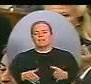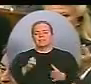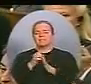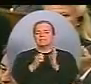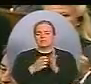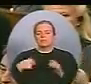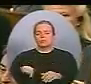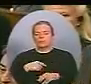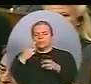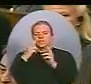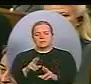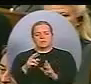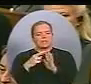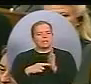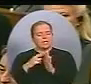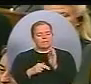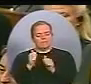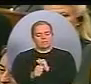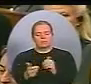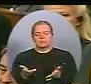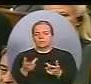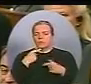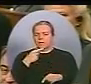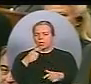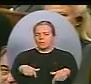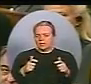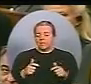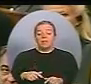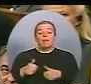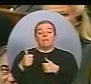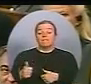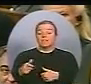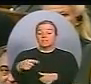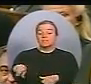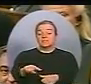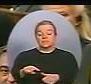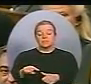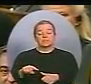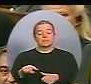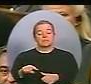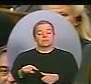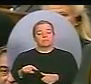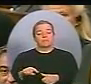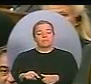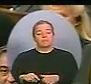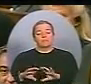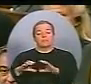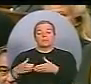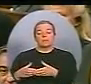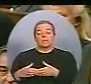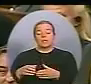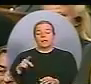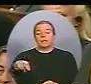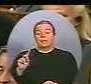by this Parliament. On the other side of the House, however, this is a party, this is a caucus, the NDP caucus, that had